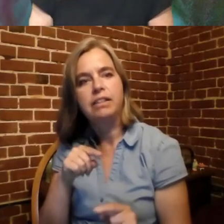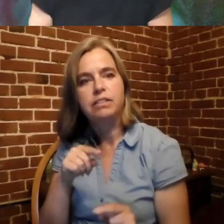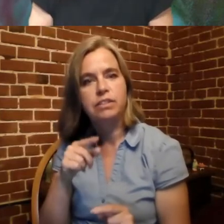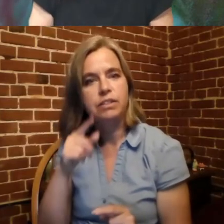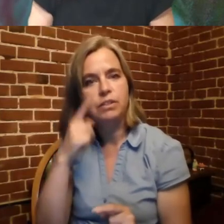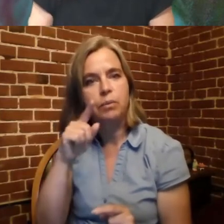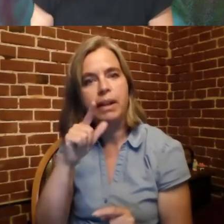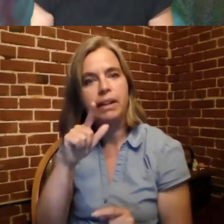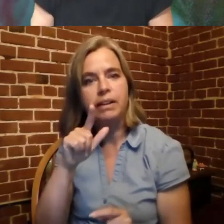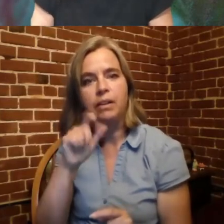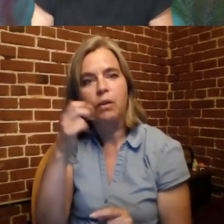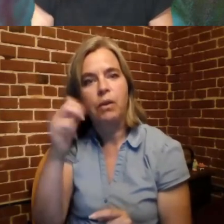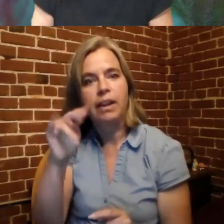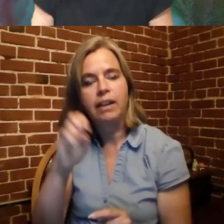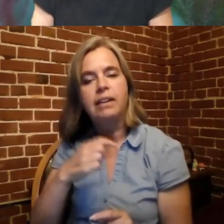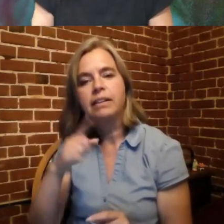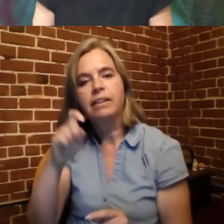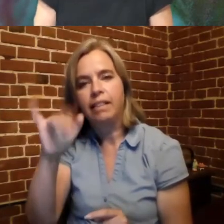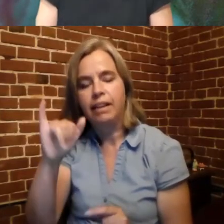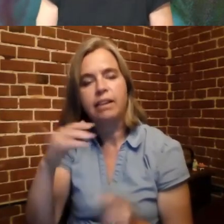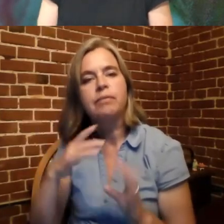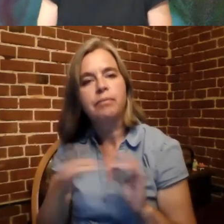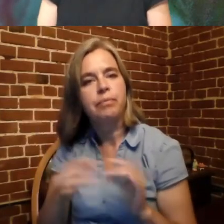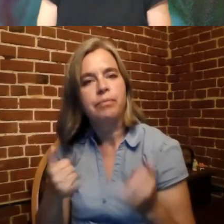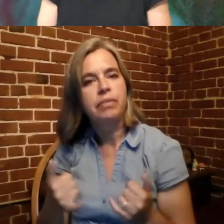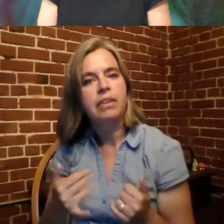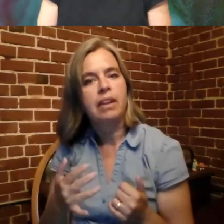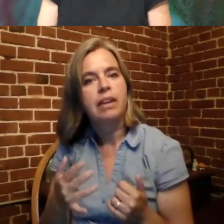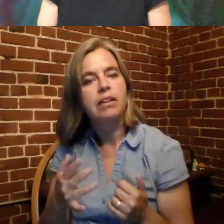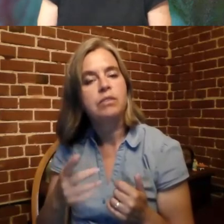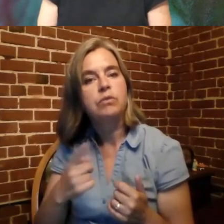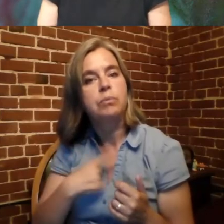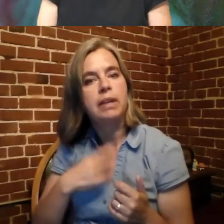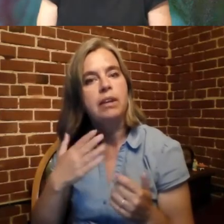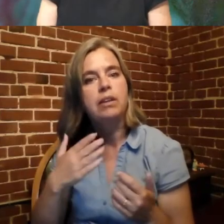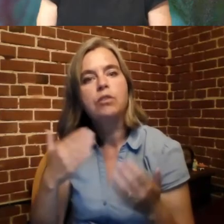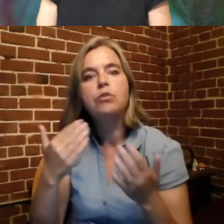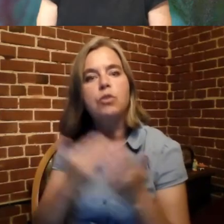mind. Yeah, so to me, this is a whole new experience for me.